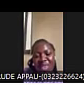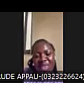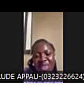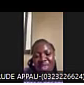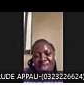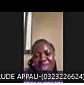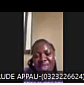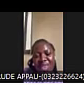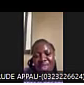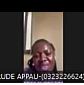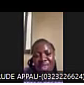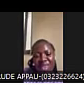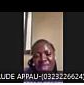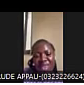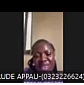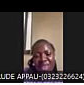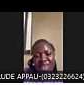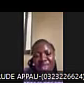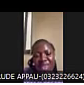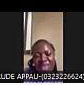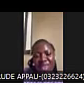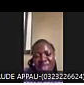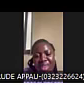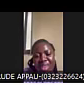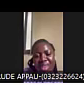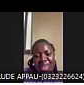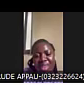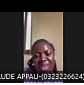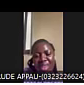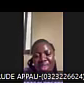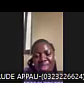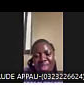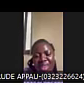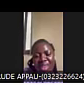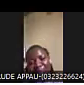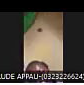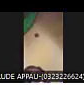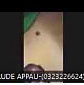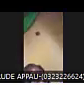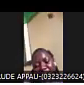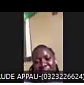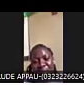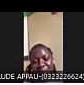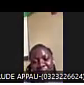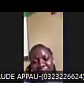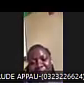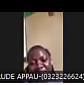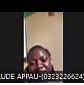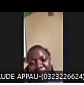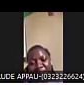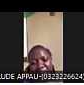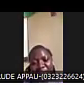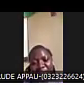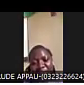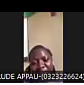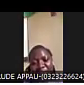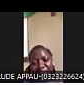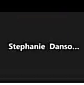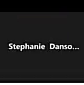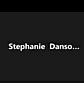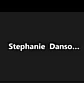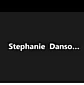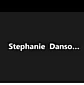Please raise up your hand. Okay, we have Belinda. You'll be spelling Dada for us. So let's go. Dada. Just